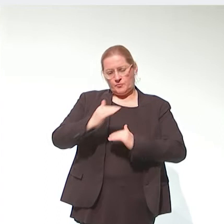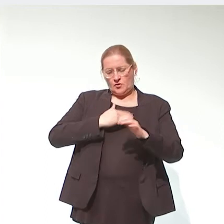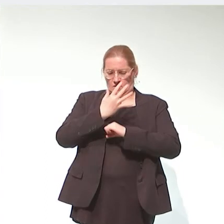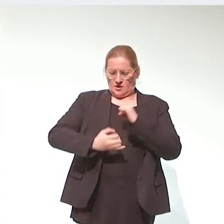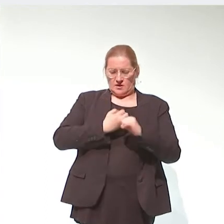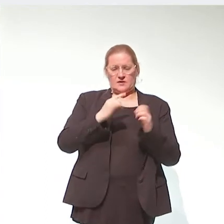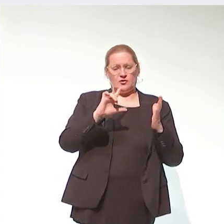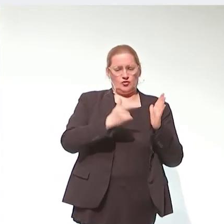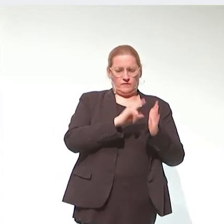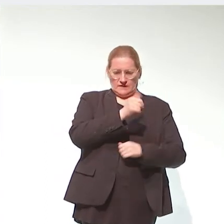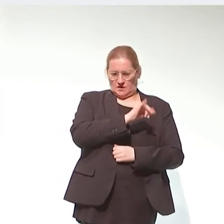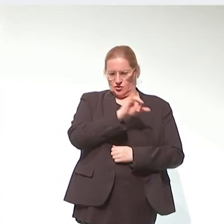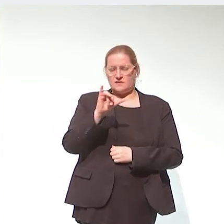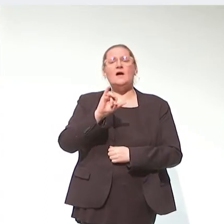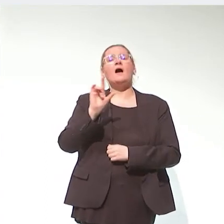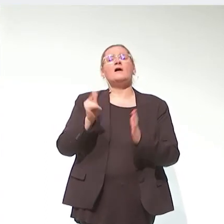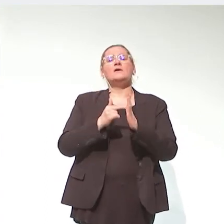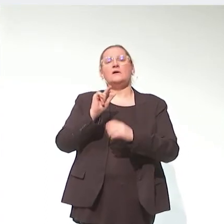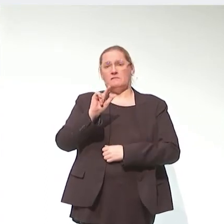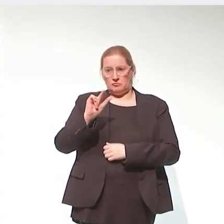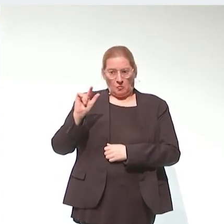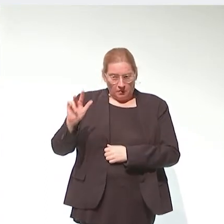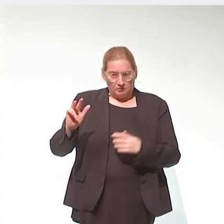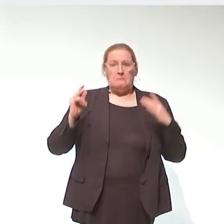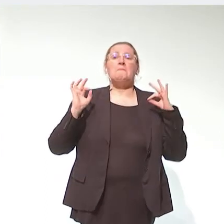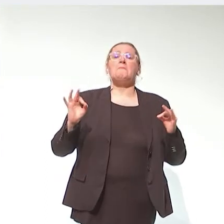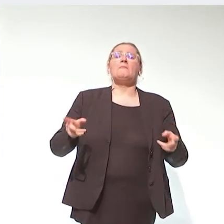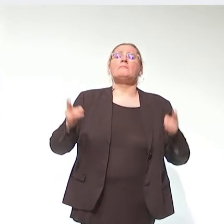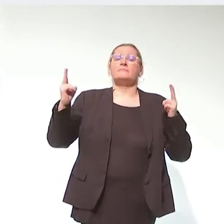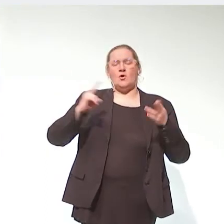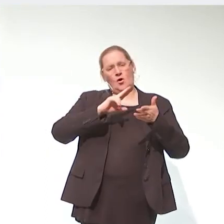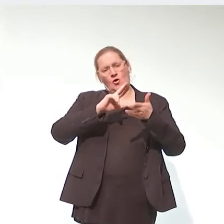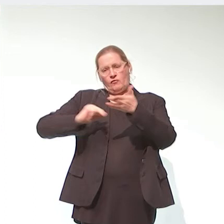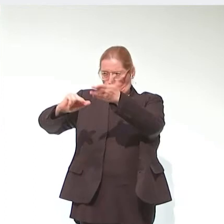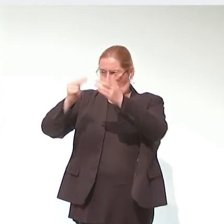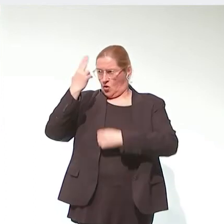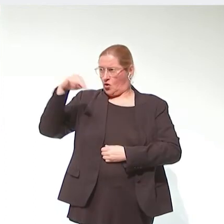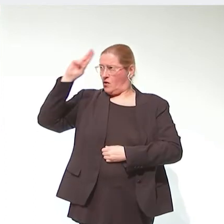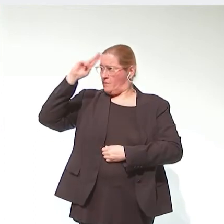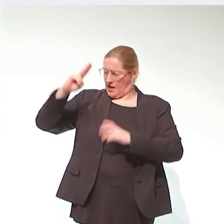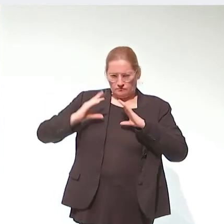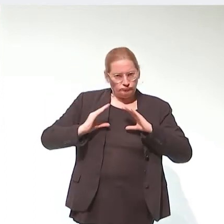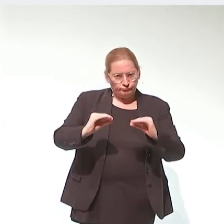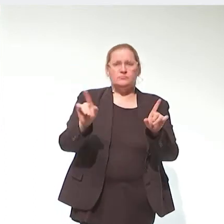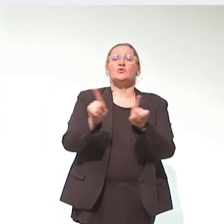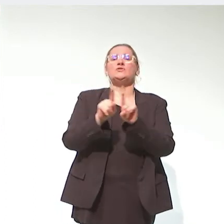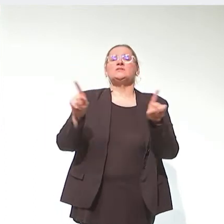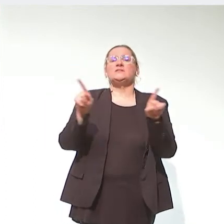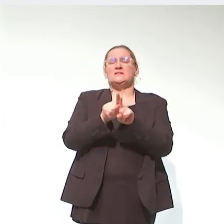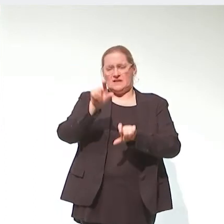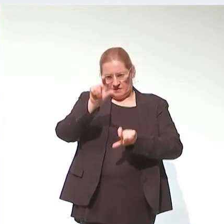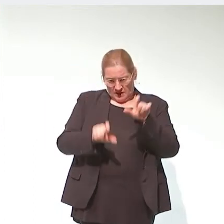the implementation of the UN Convention and the European Strategy for the Rights of Persons with Disabilities. Among